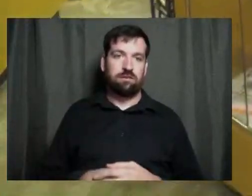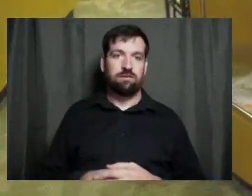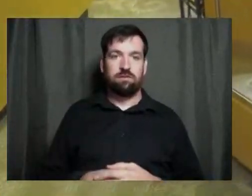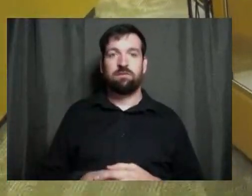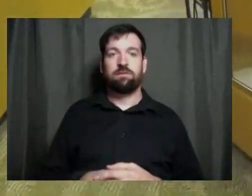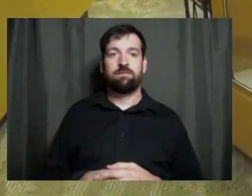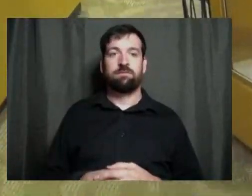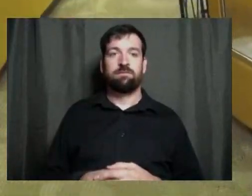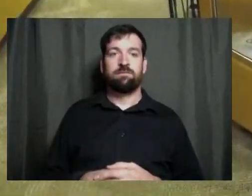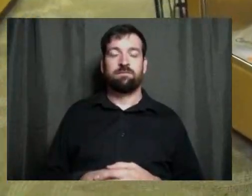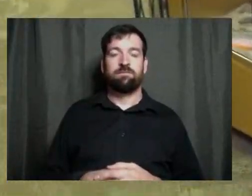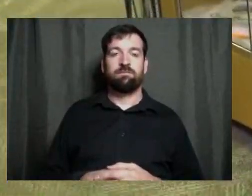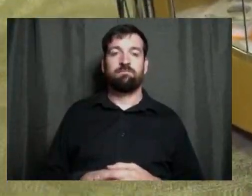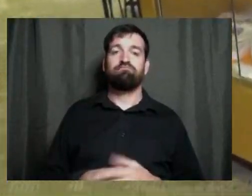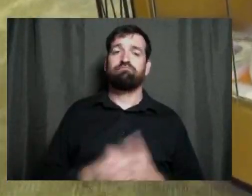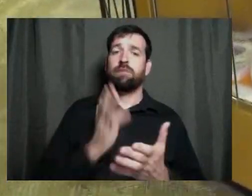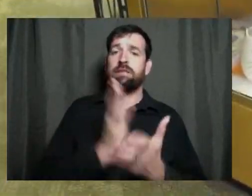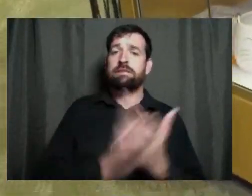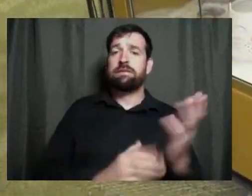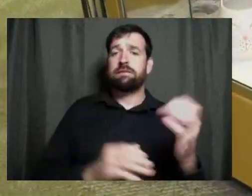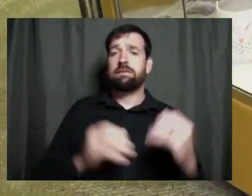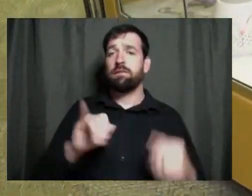We have some jewelry.